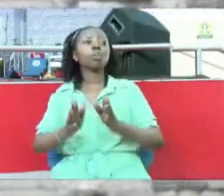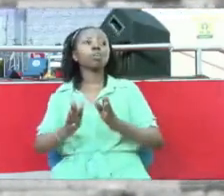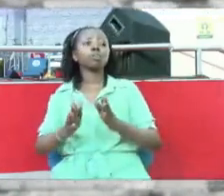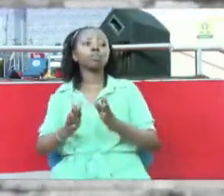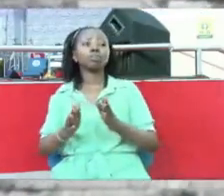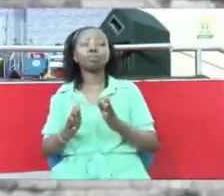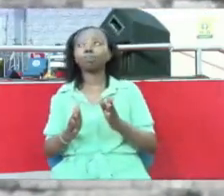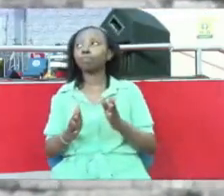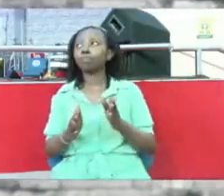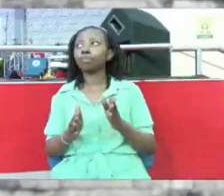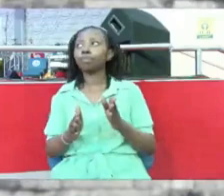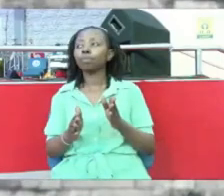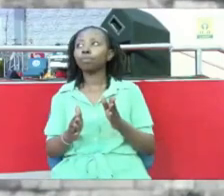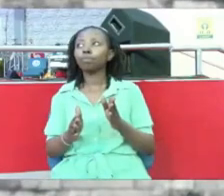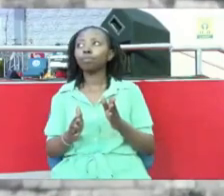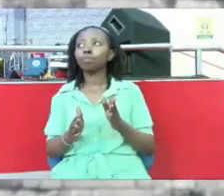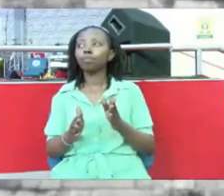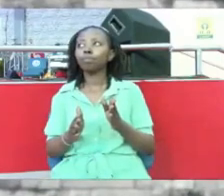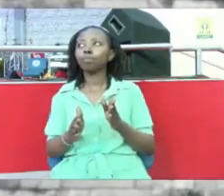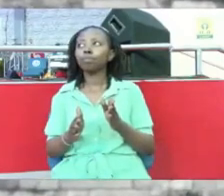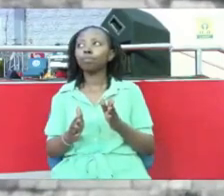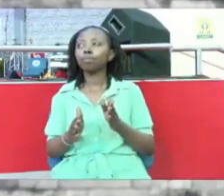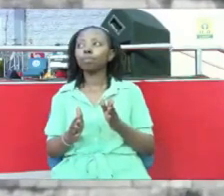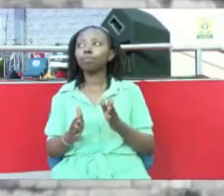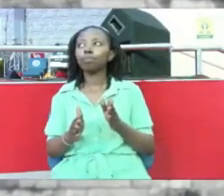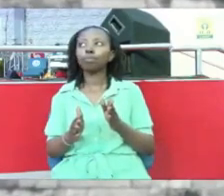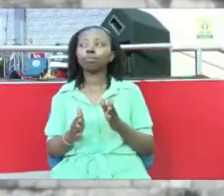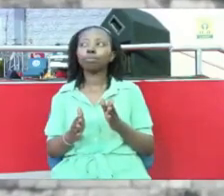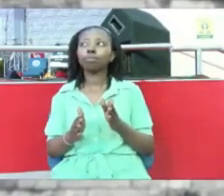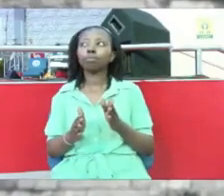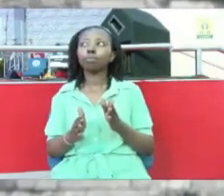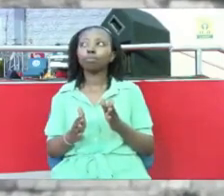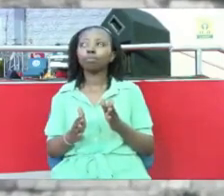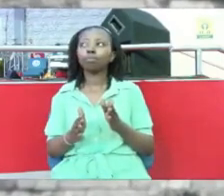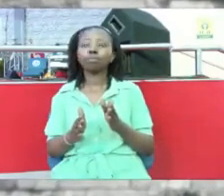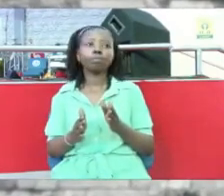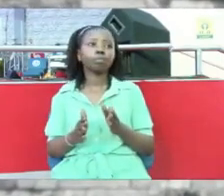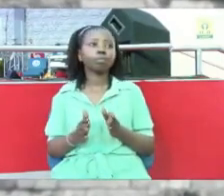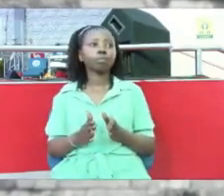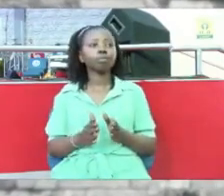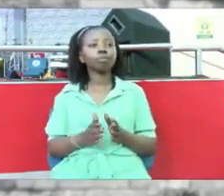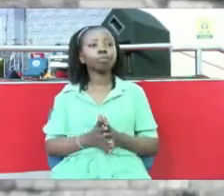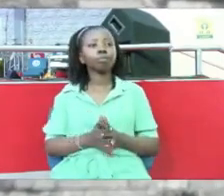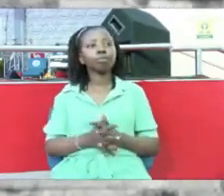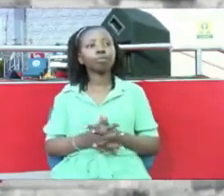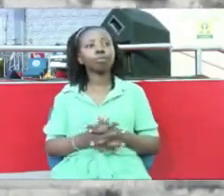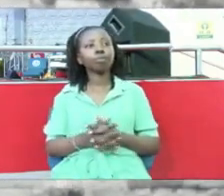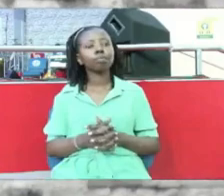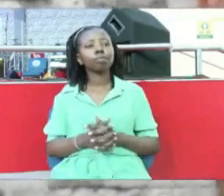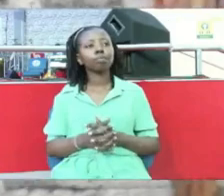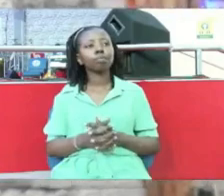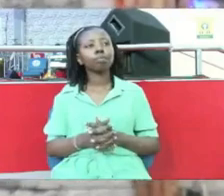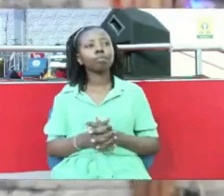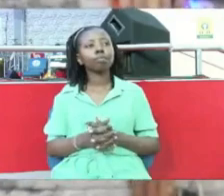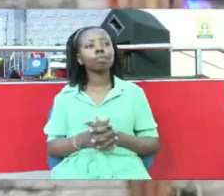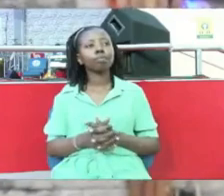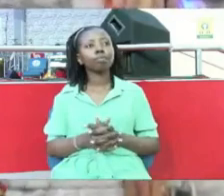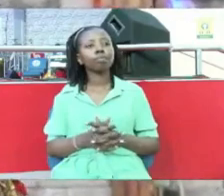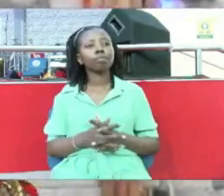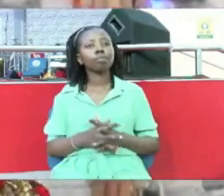alitoa kutoka sura ya sita kuendelea zilikuwa za tofauti sana, na ndipo hata alisema katika mstari